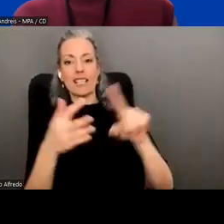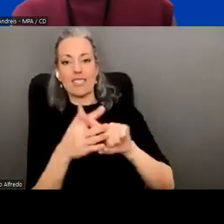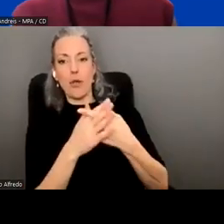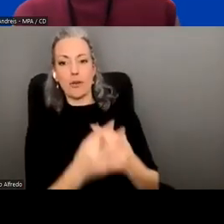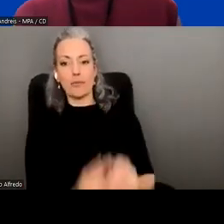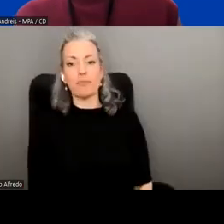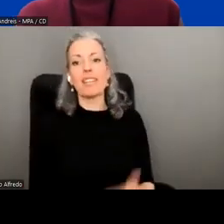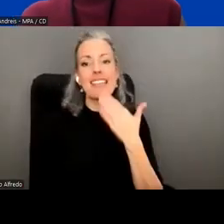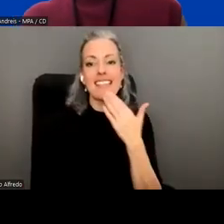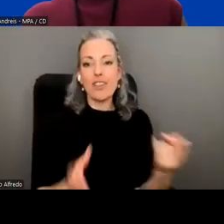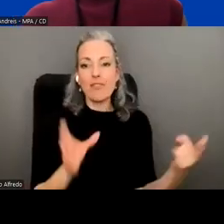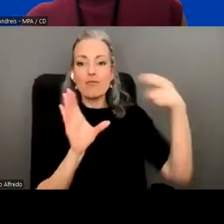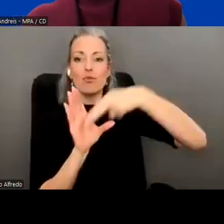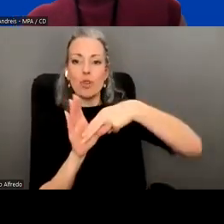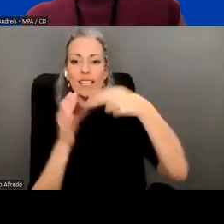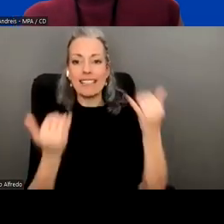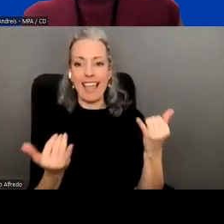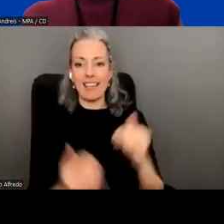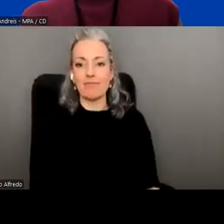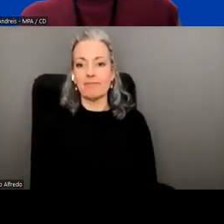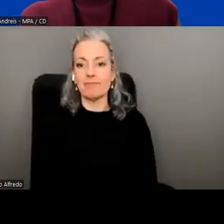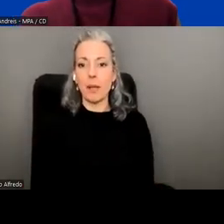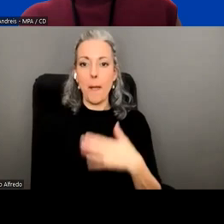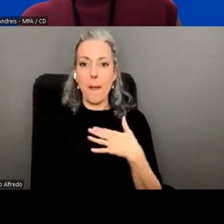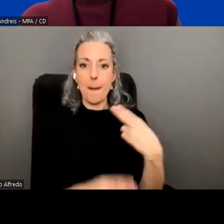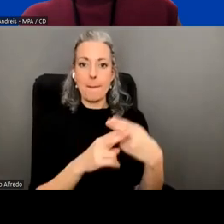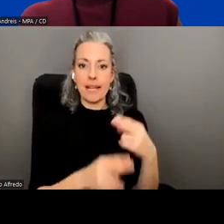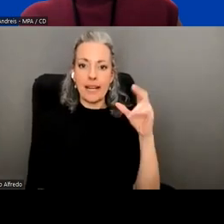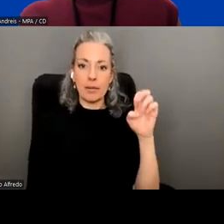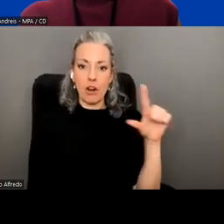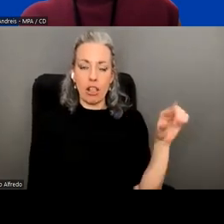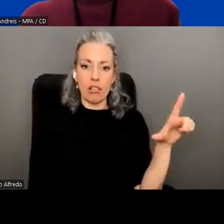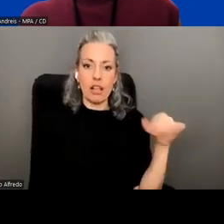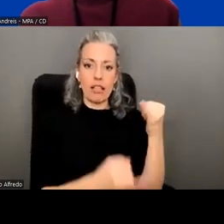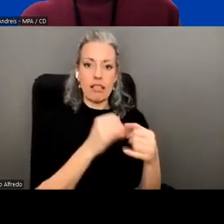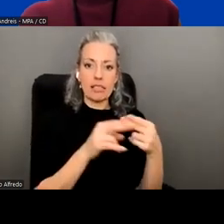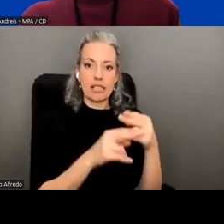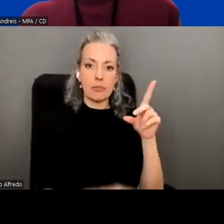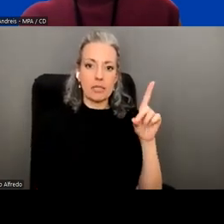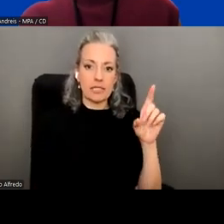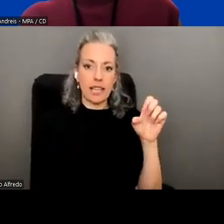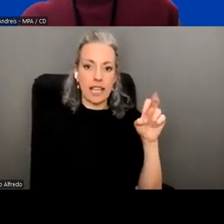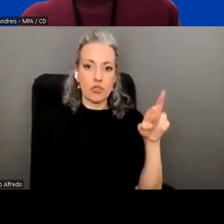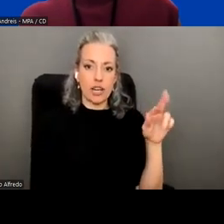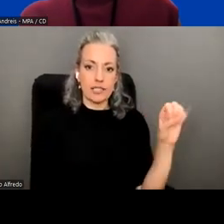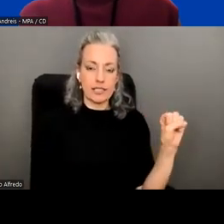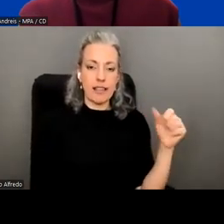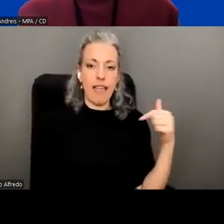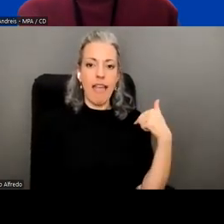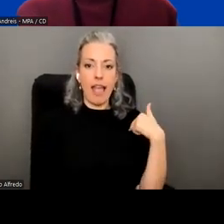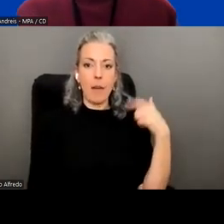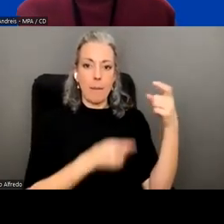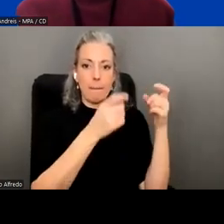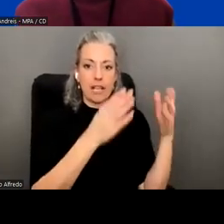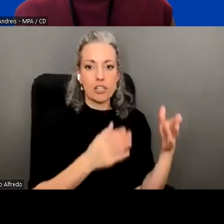Thank you for joining us today. My name is Carol DeAndres, and I am the Stakeholder and Public Engagement Manager on